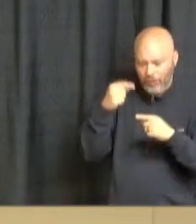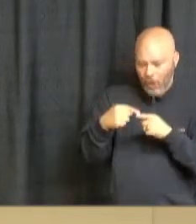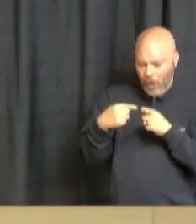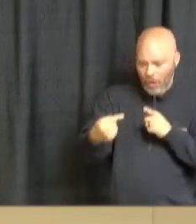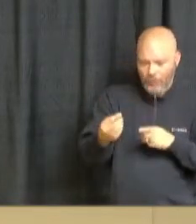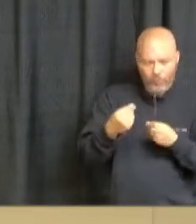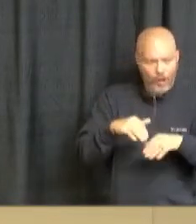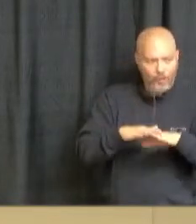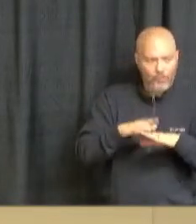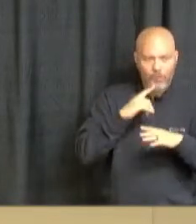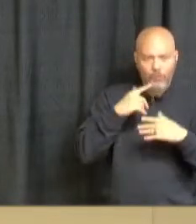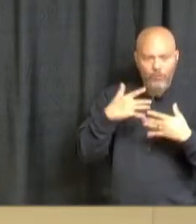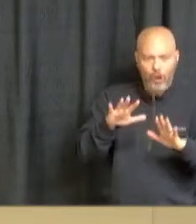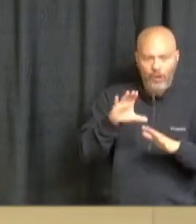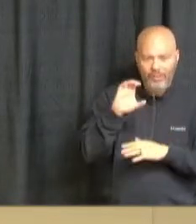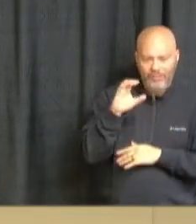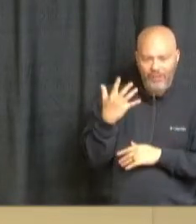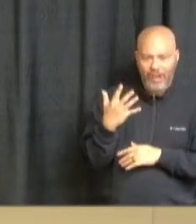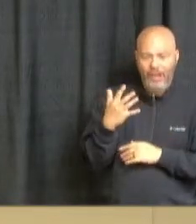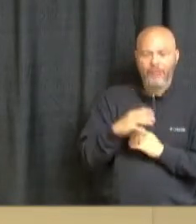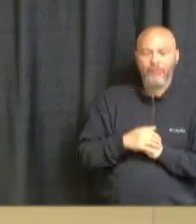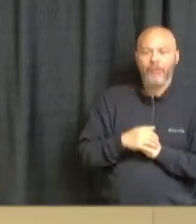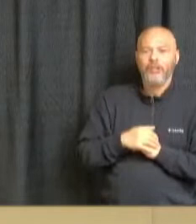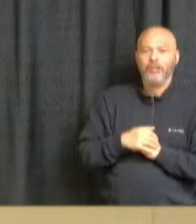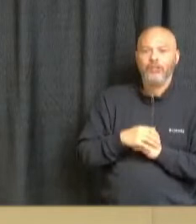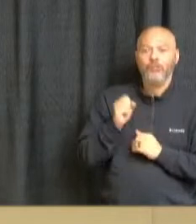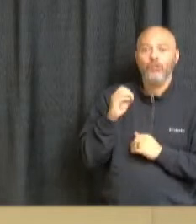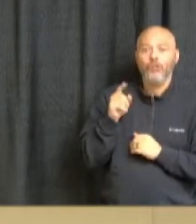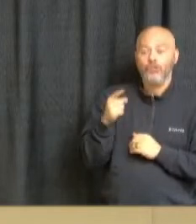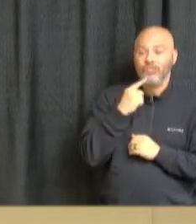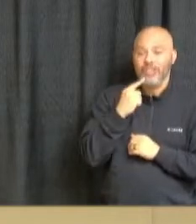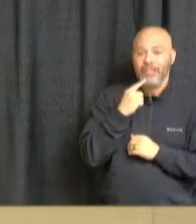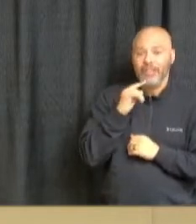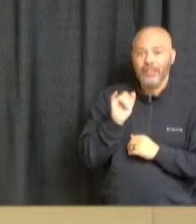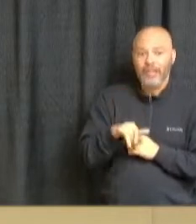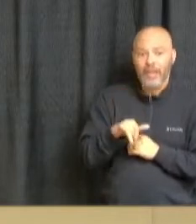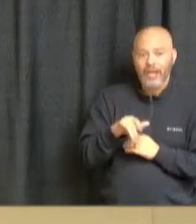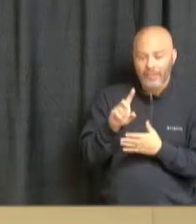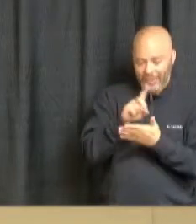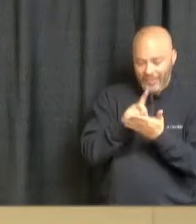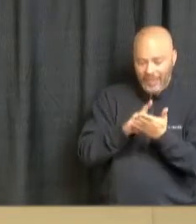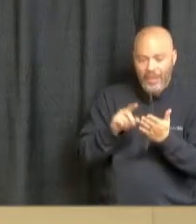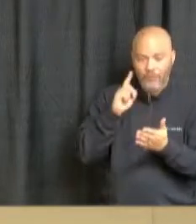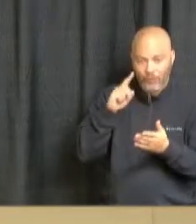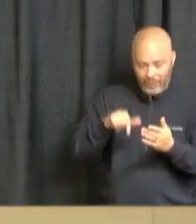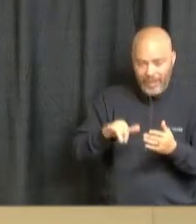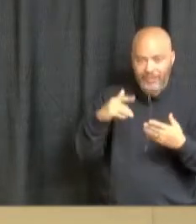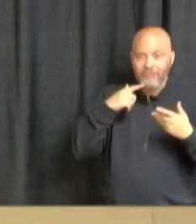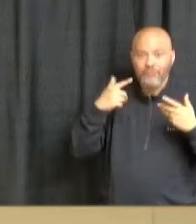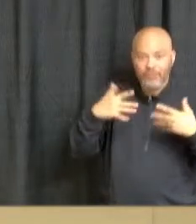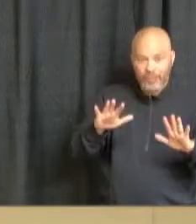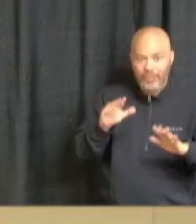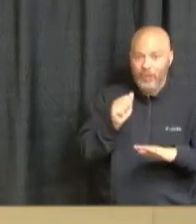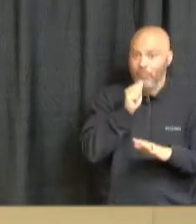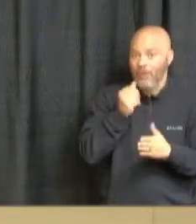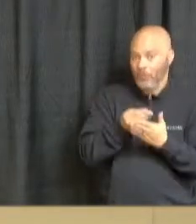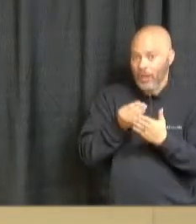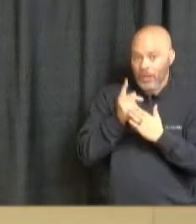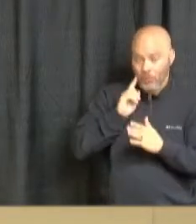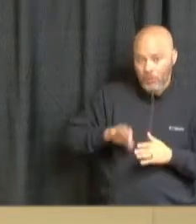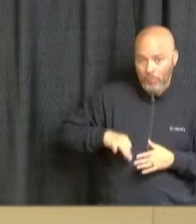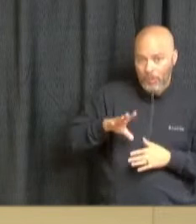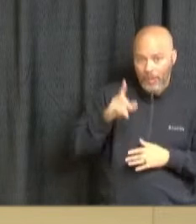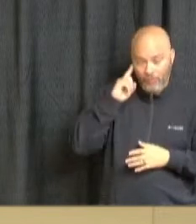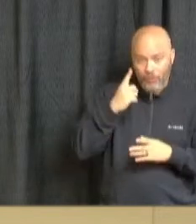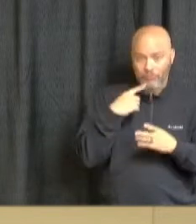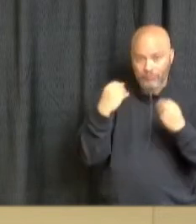from this property is already C5. So you said that the design for that has been done and private money would pay for